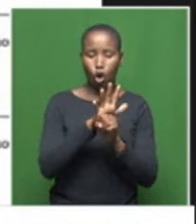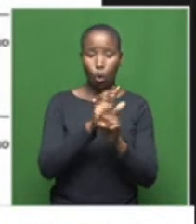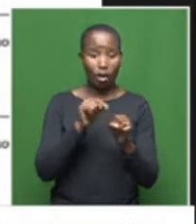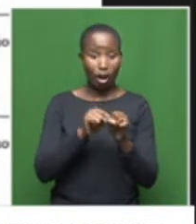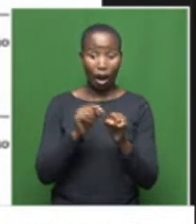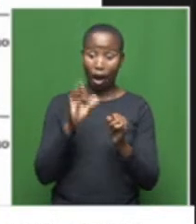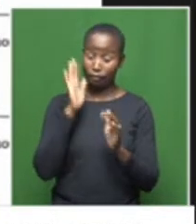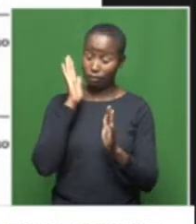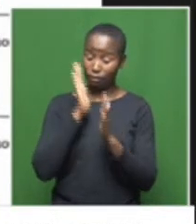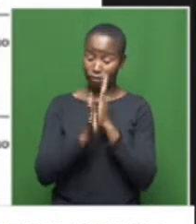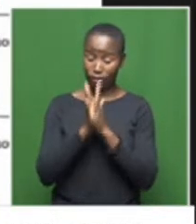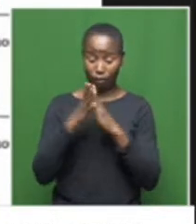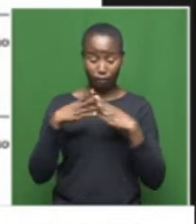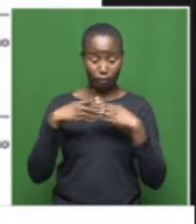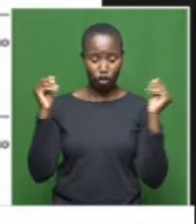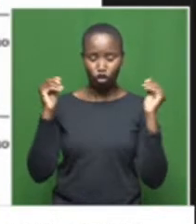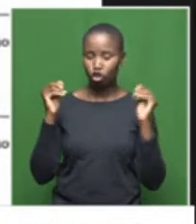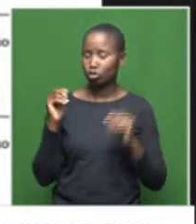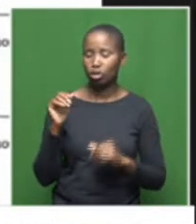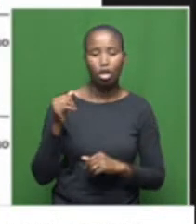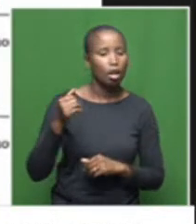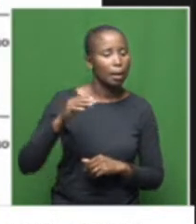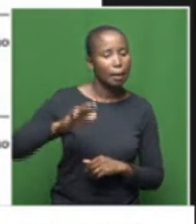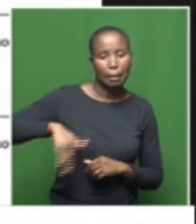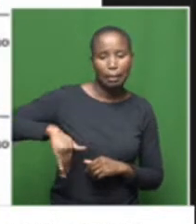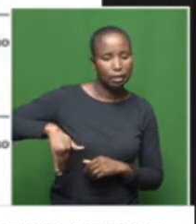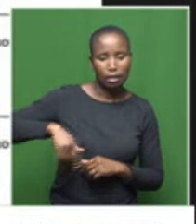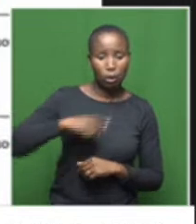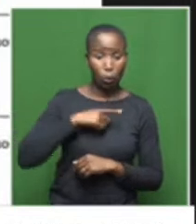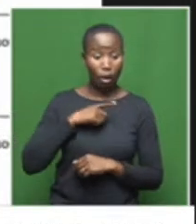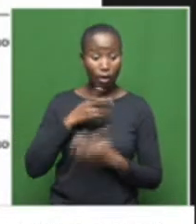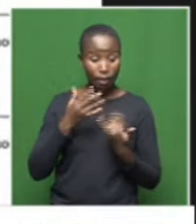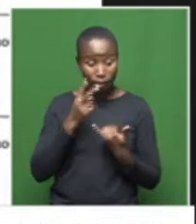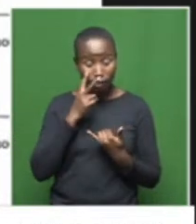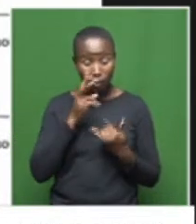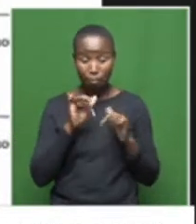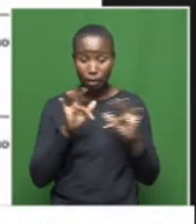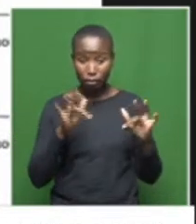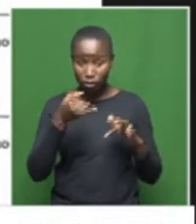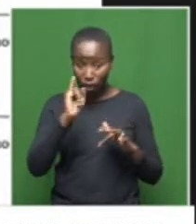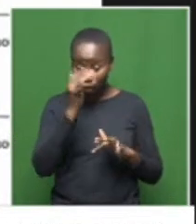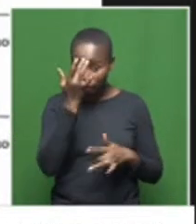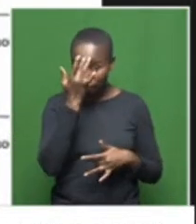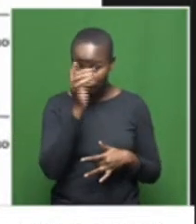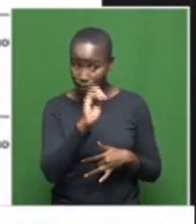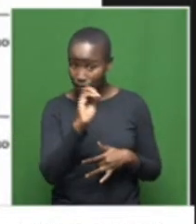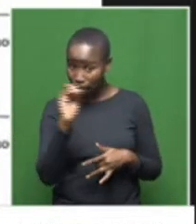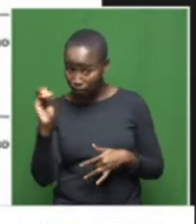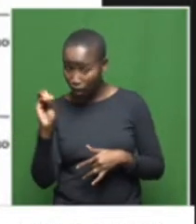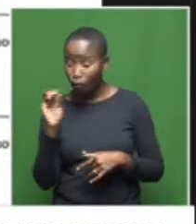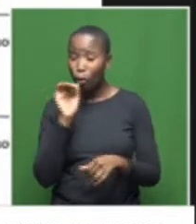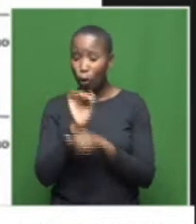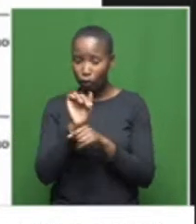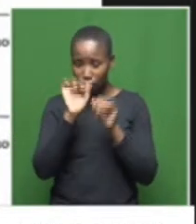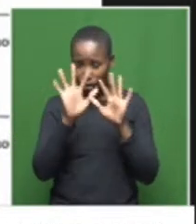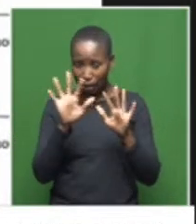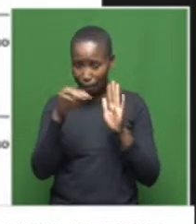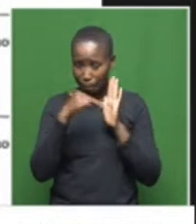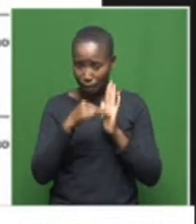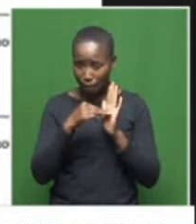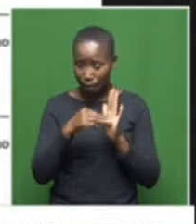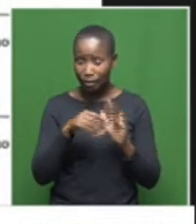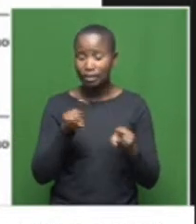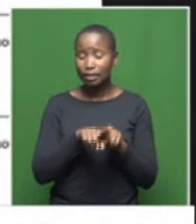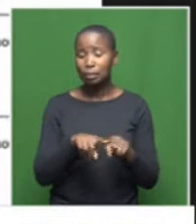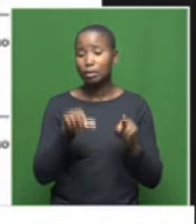over. And as can be seen with the numbers which I mentioned, of 10 million new infections in a week and over